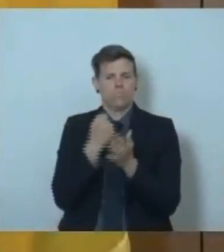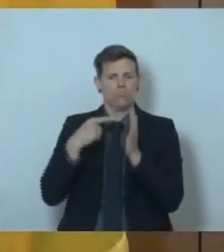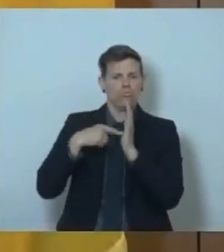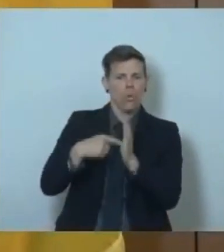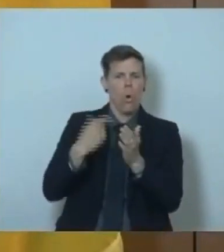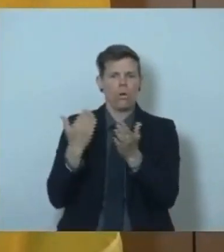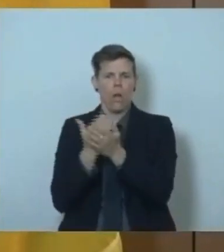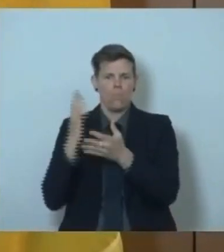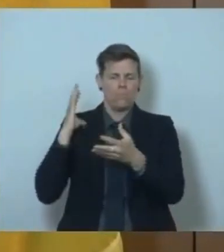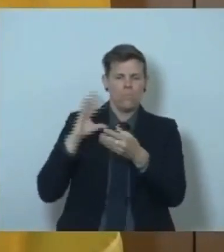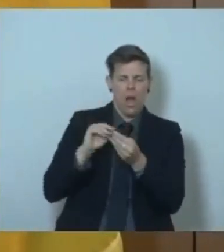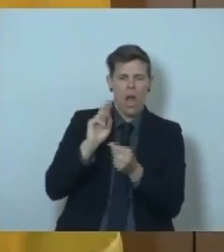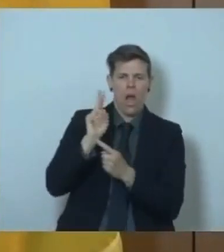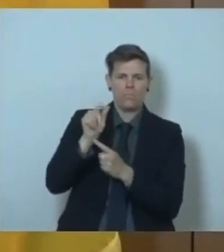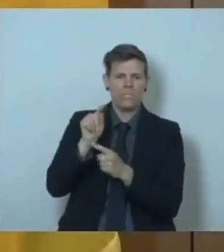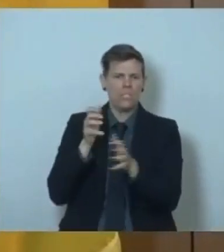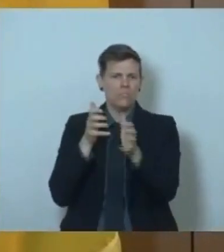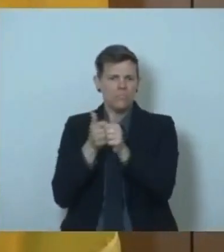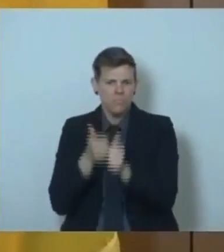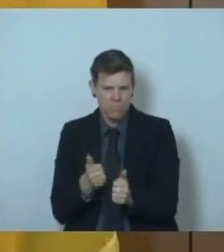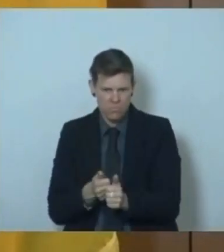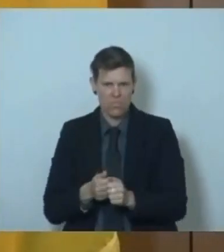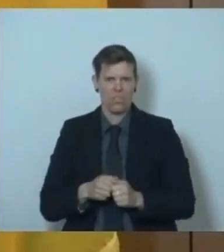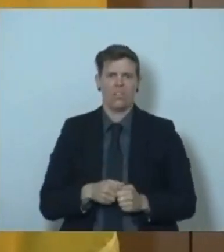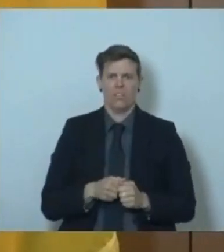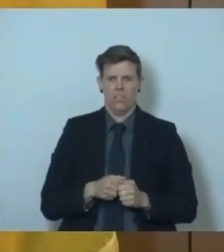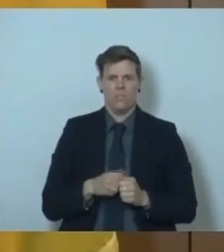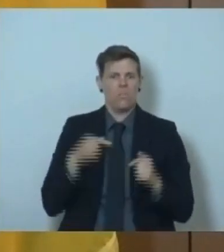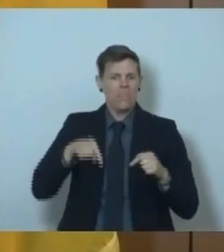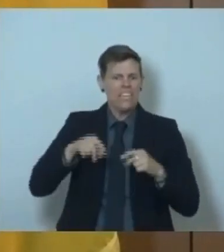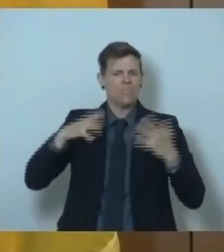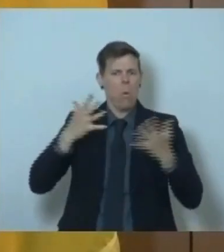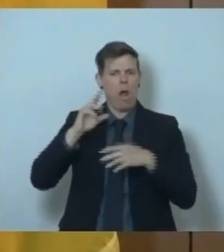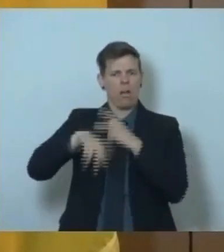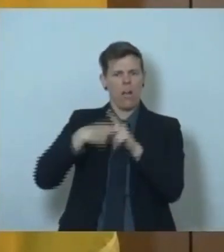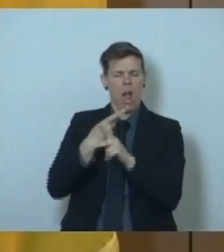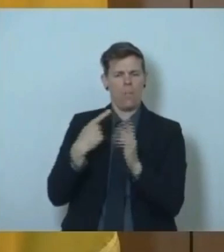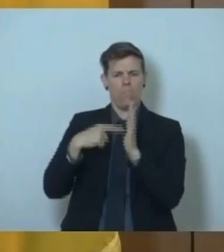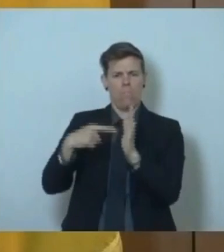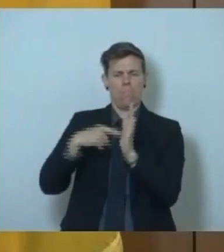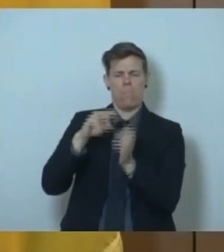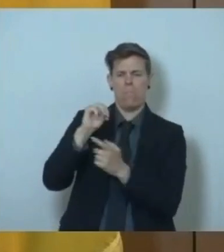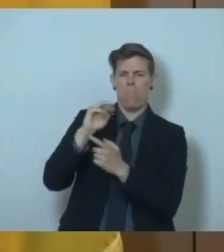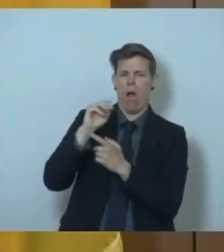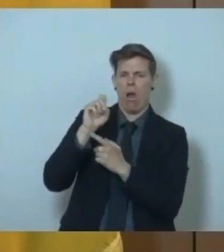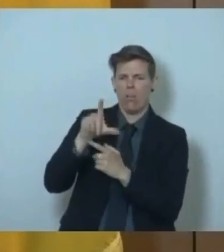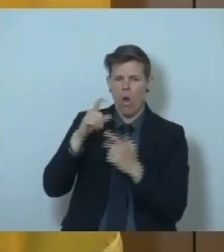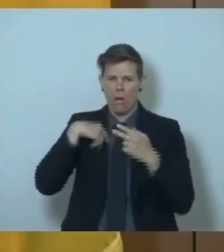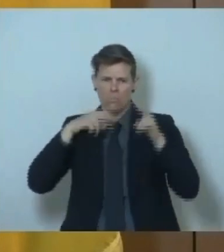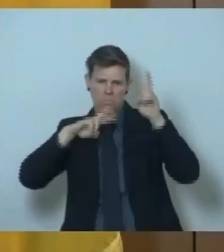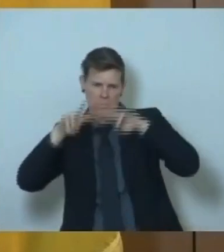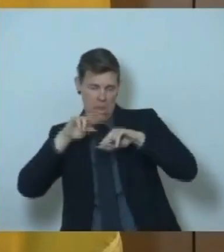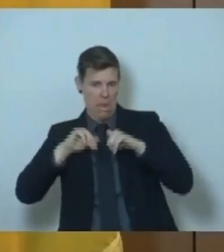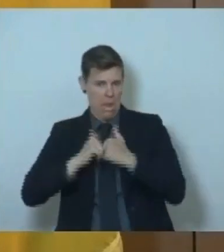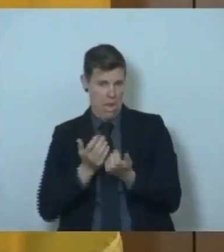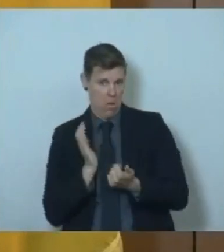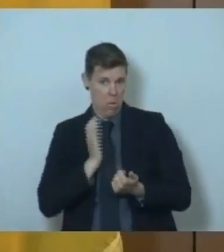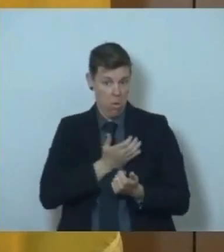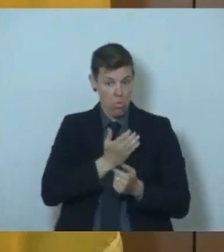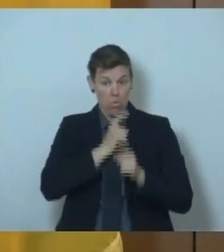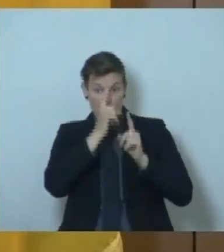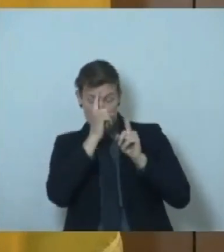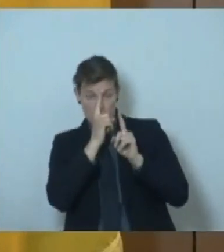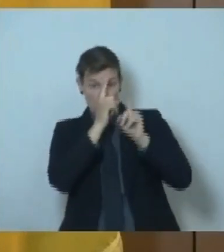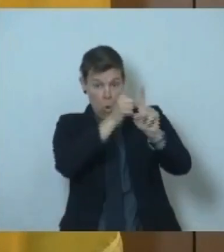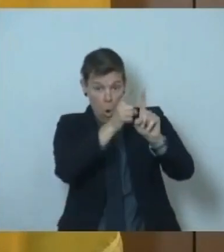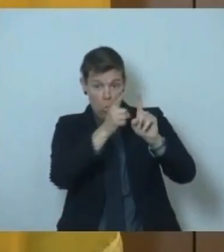use routinely to determine whether or not we're meeting our goals in terms of reducing the spread